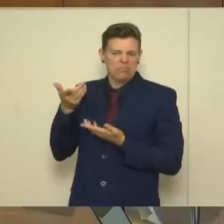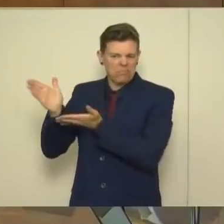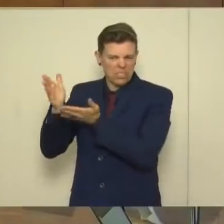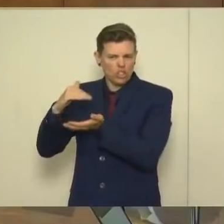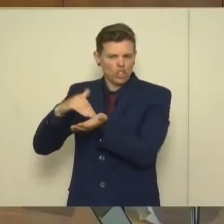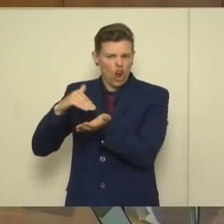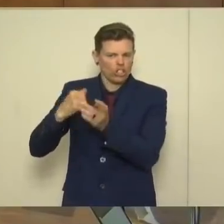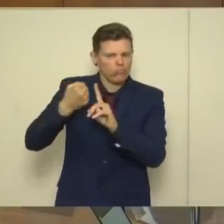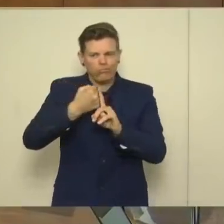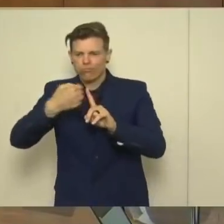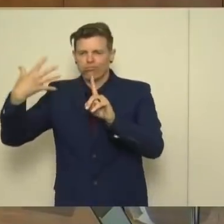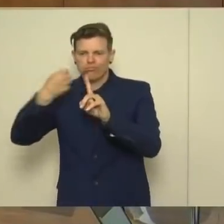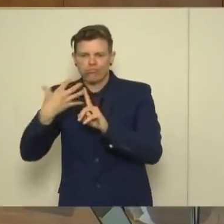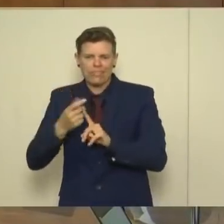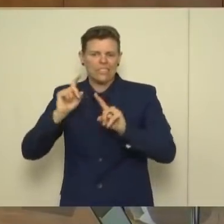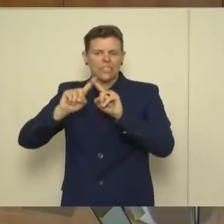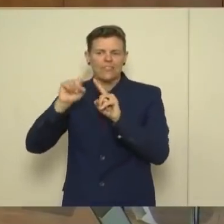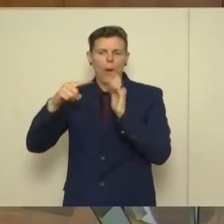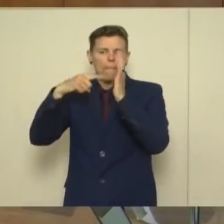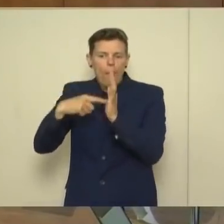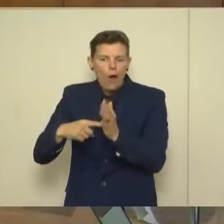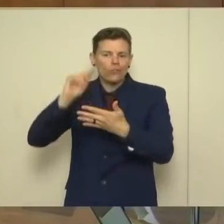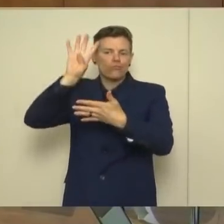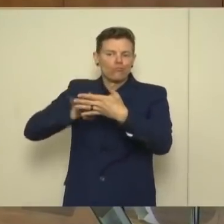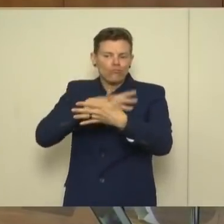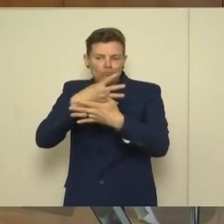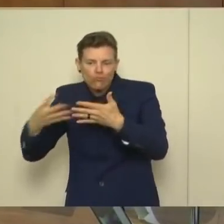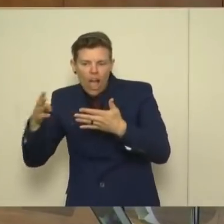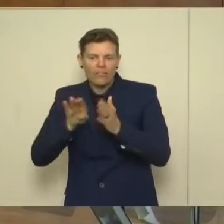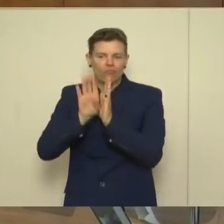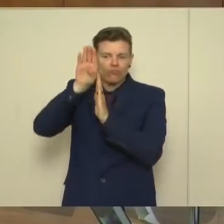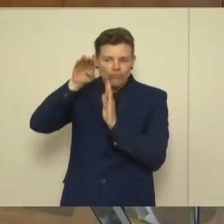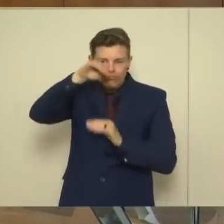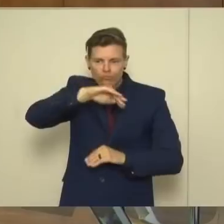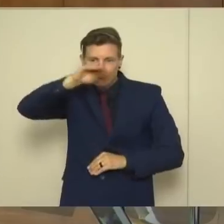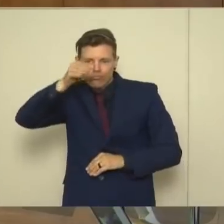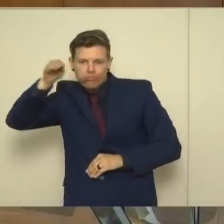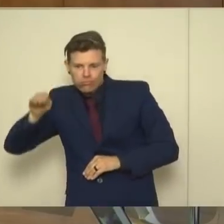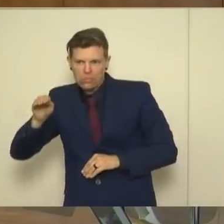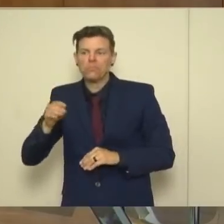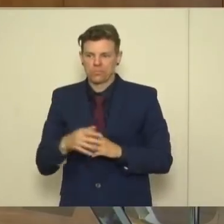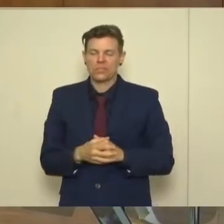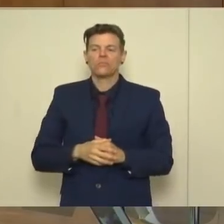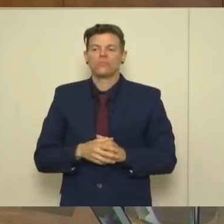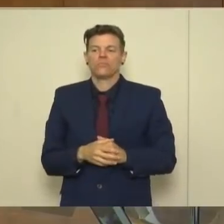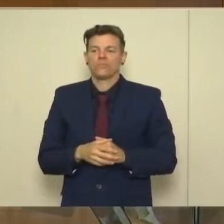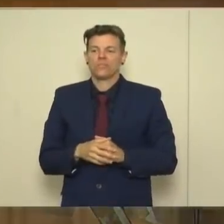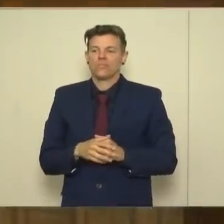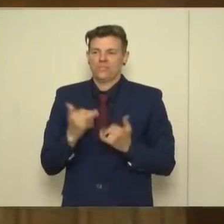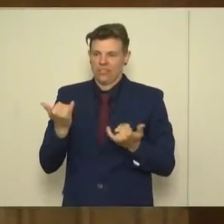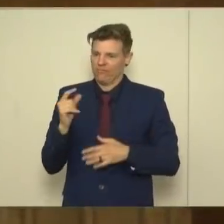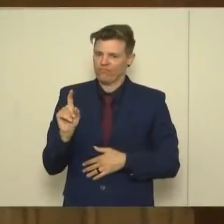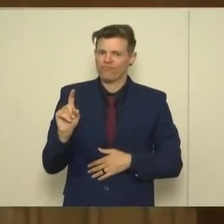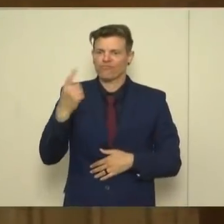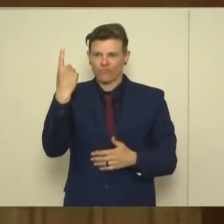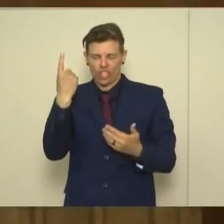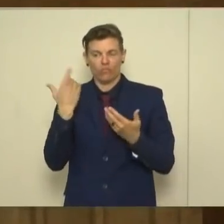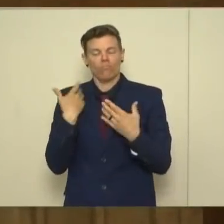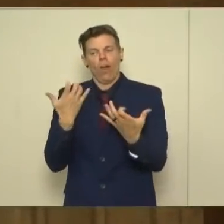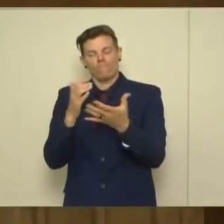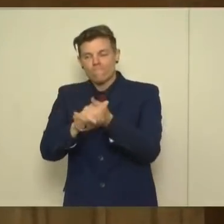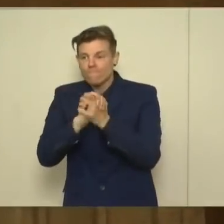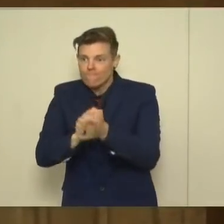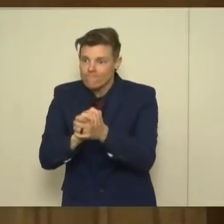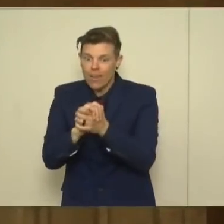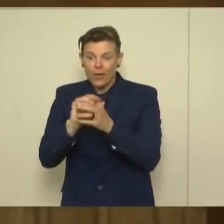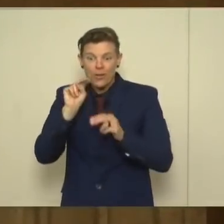Governor, and appreciate being back. First, just wanted to start by congratulating New Mexicans. We don't get the best numbers